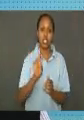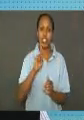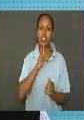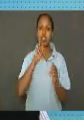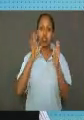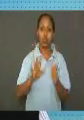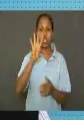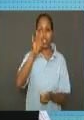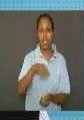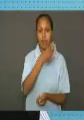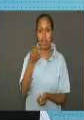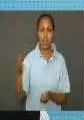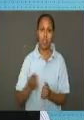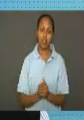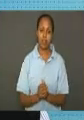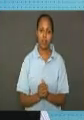truth tables.